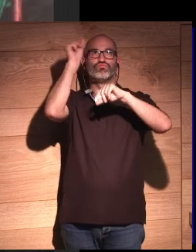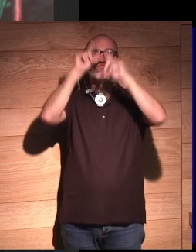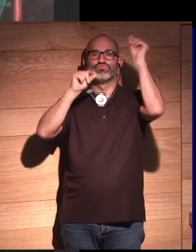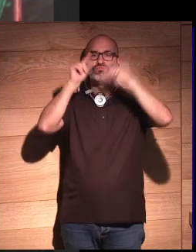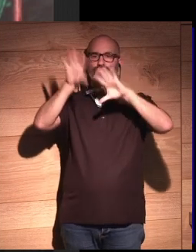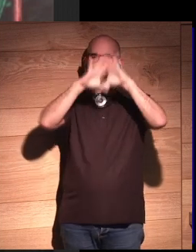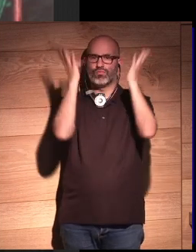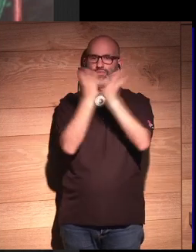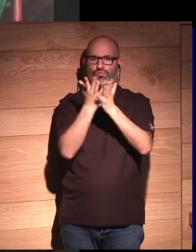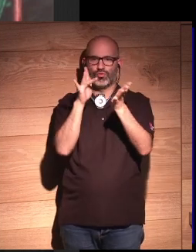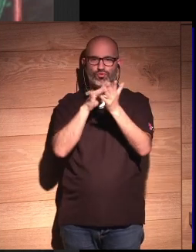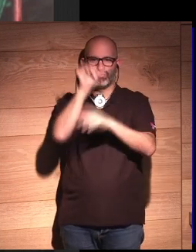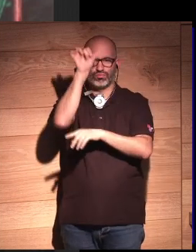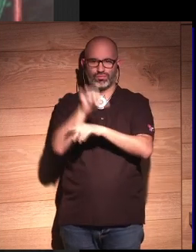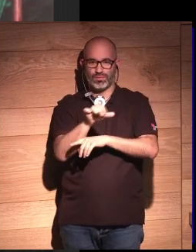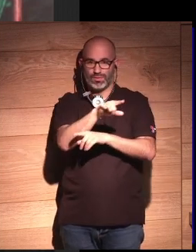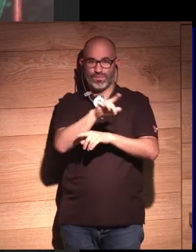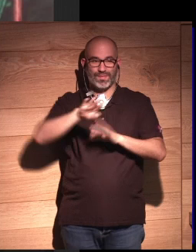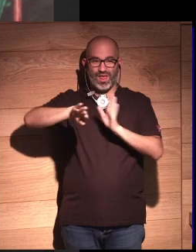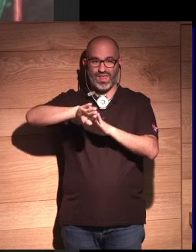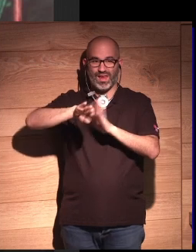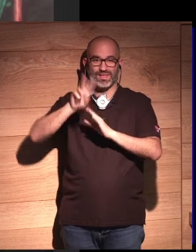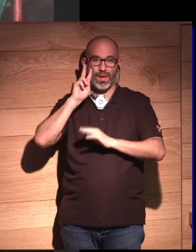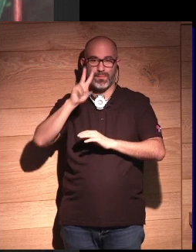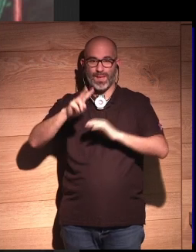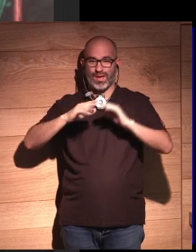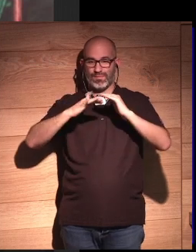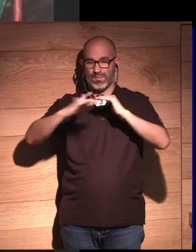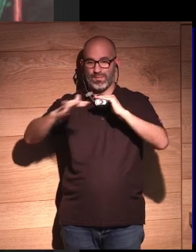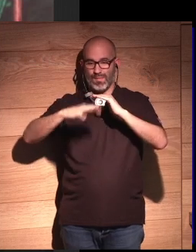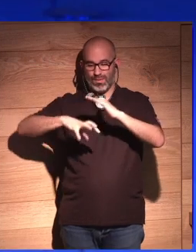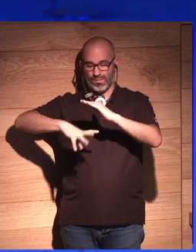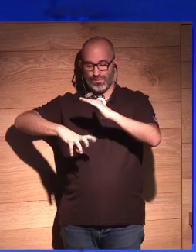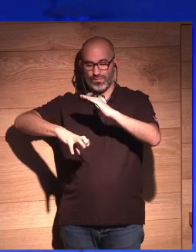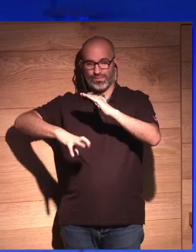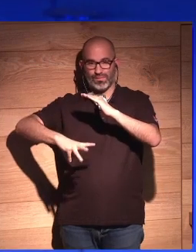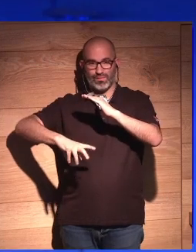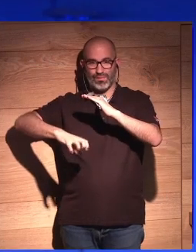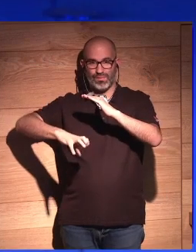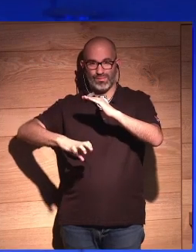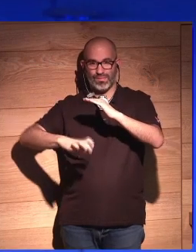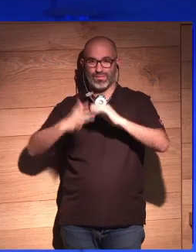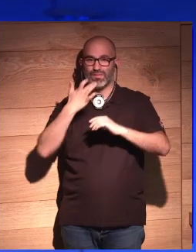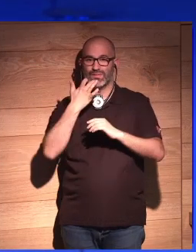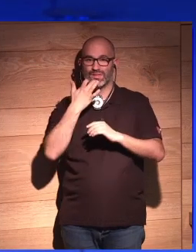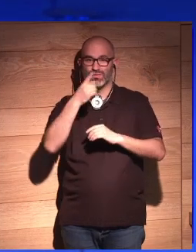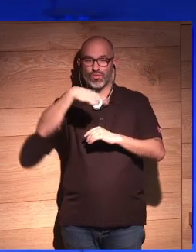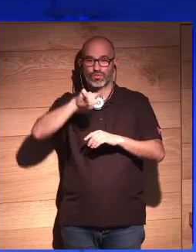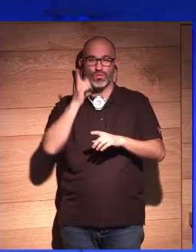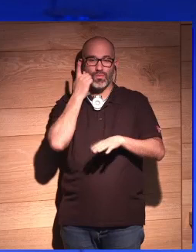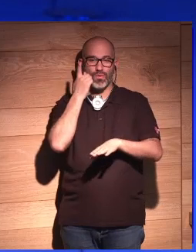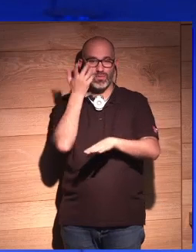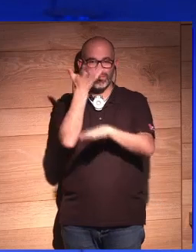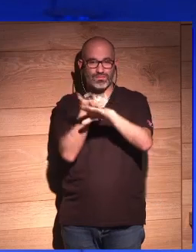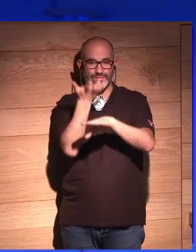you download the app on your phone and pointed it at that coral, it comes alive. It becomes a